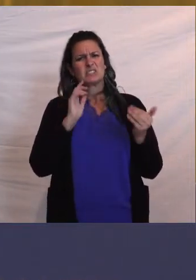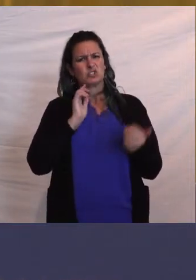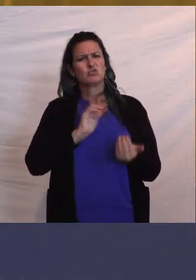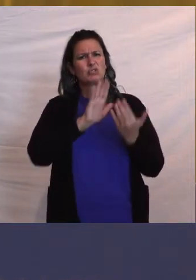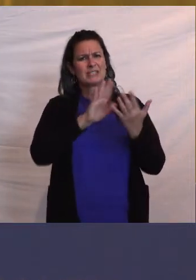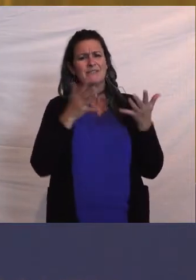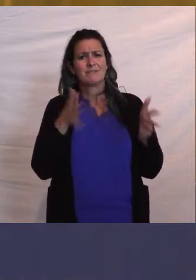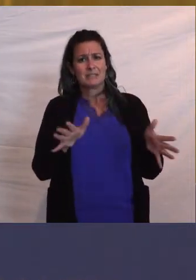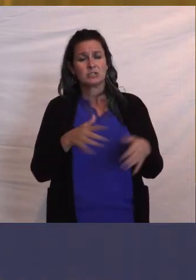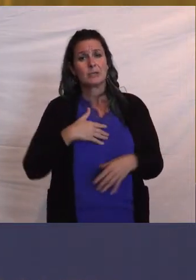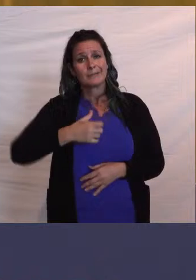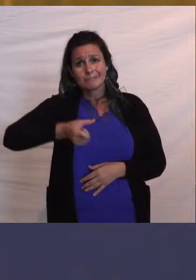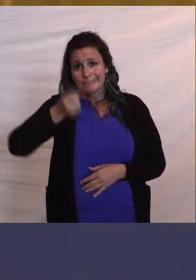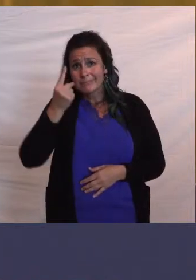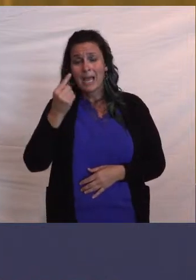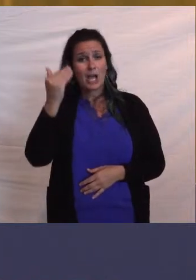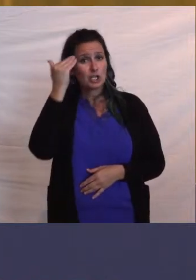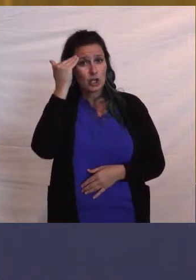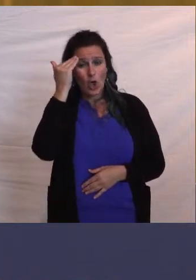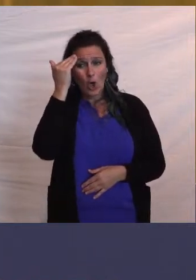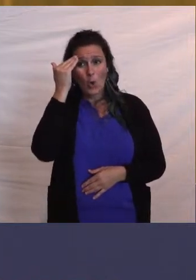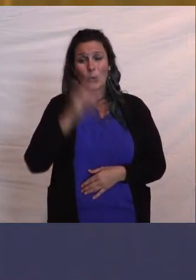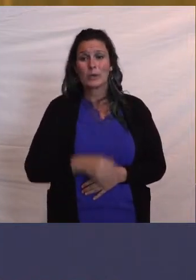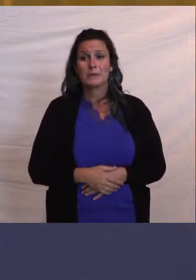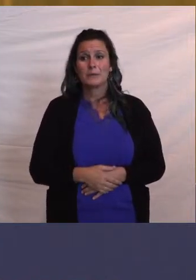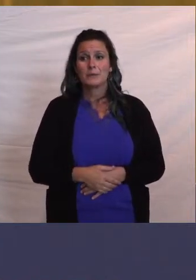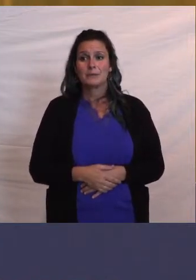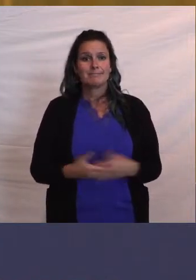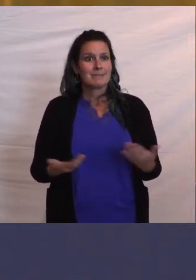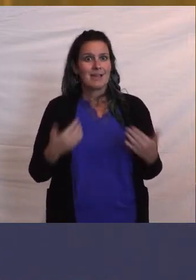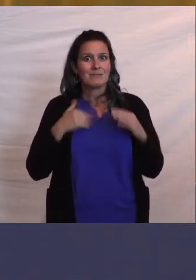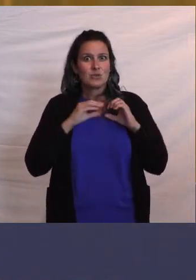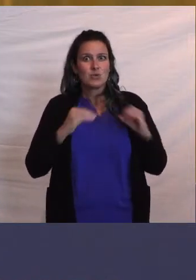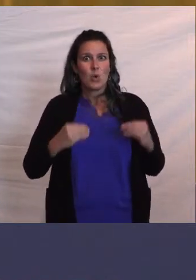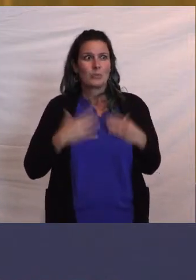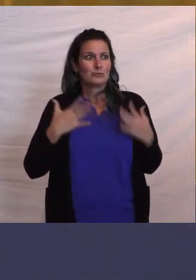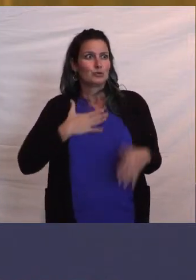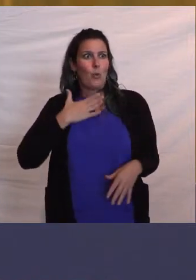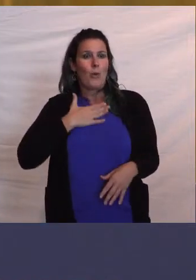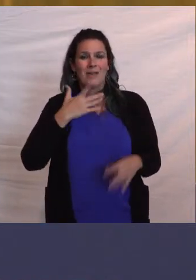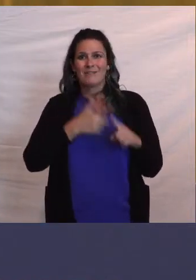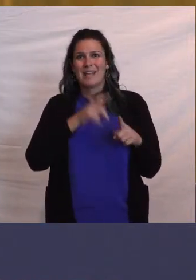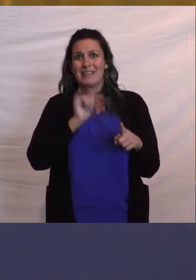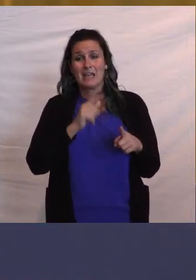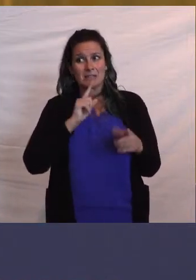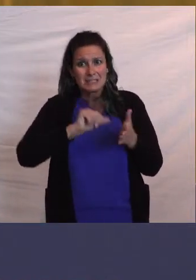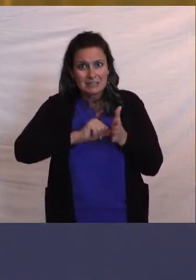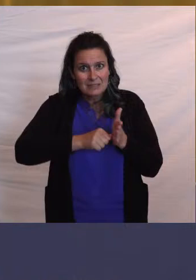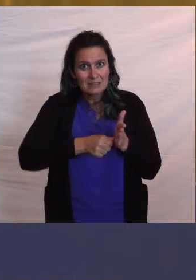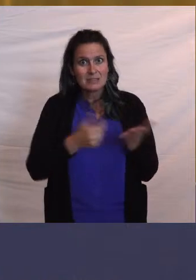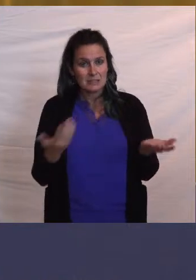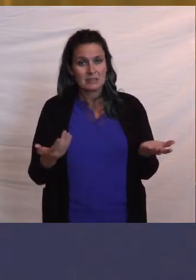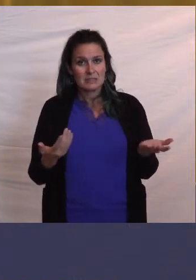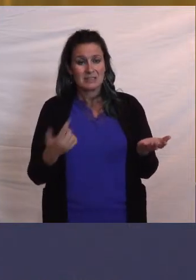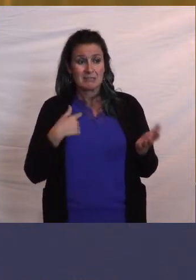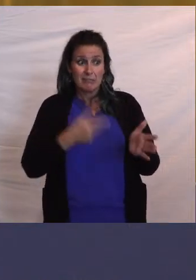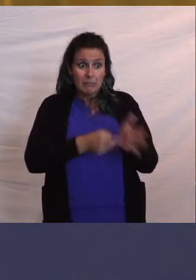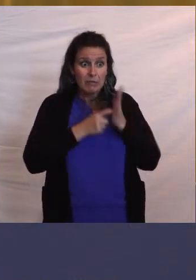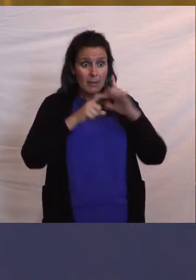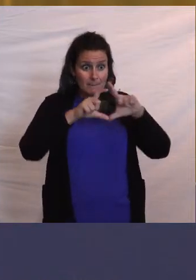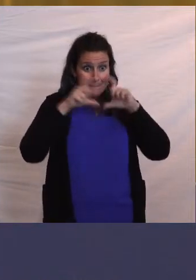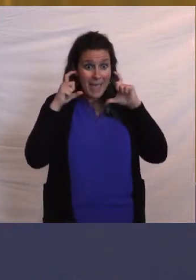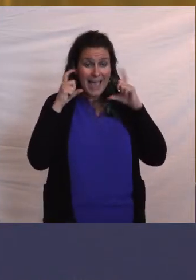this, that we get it. We know it's not, it brings us no joy. I want to make sure I say that with great emphasis, to be mandating